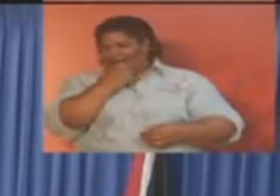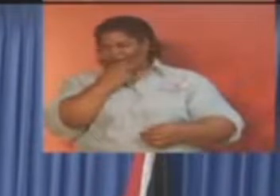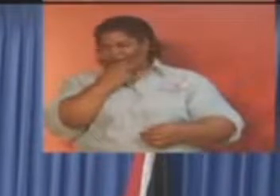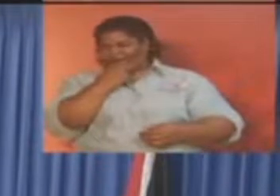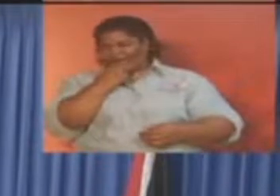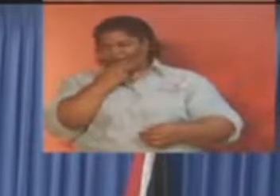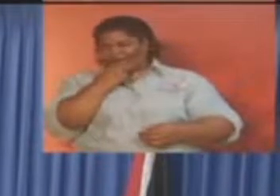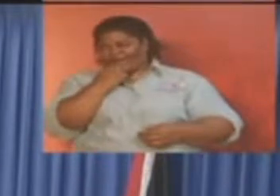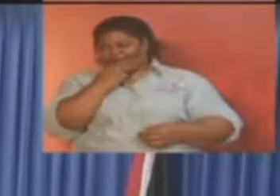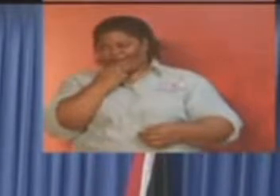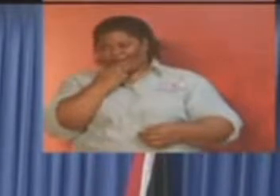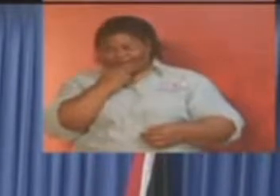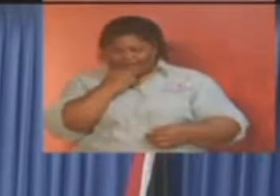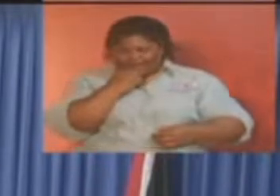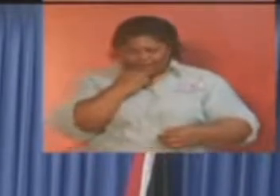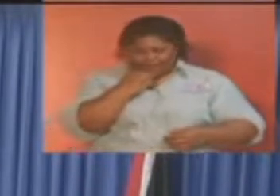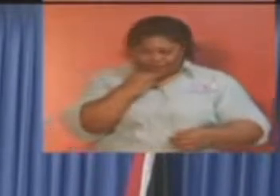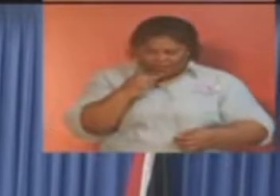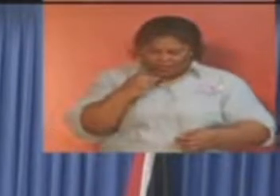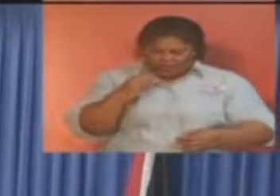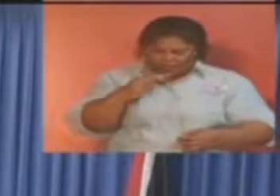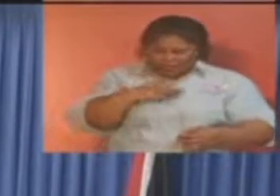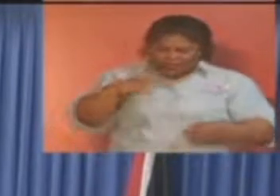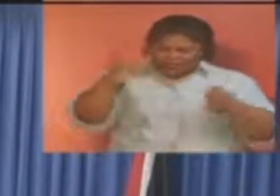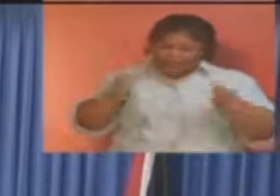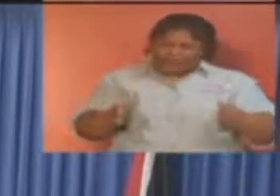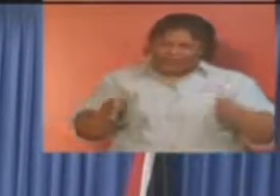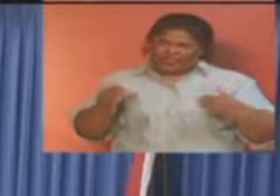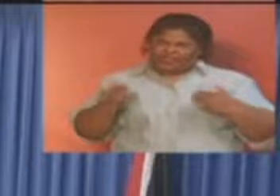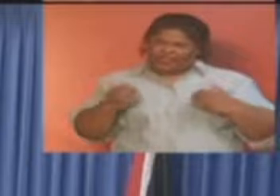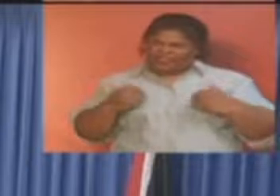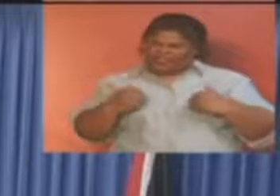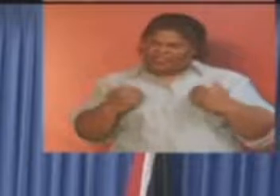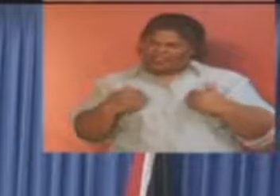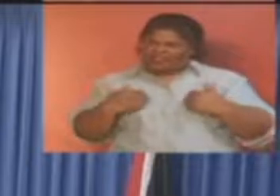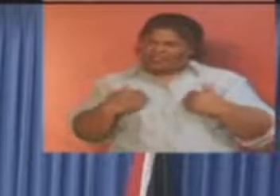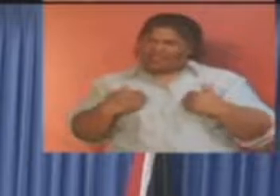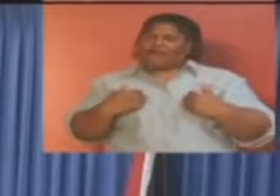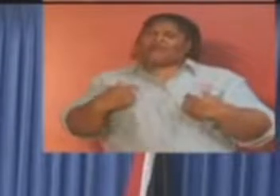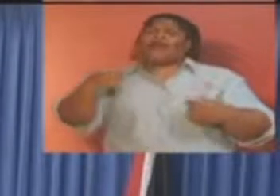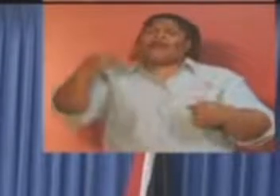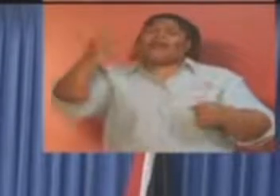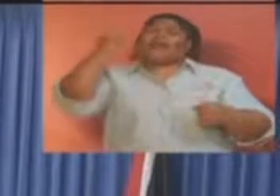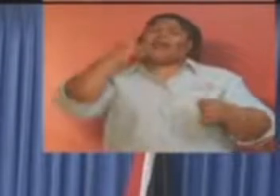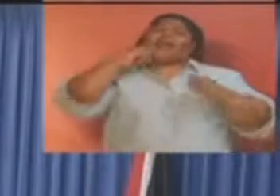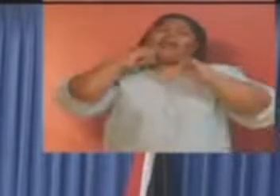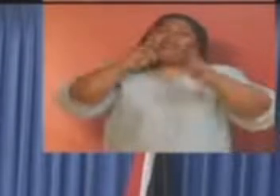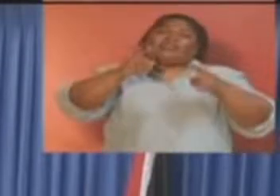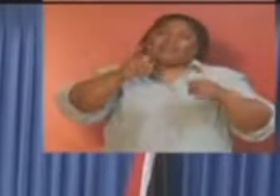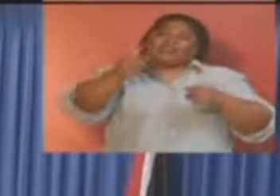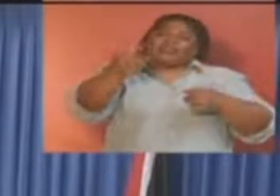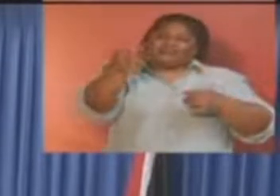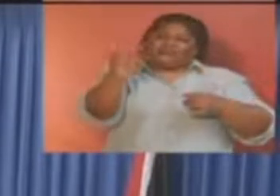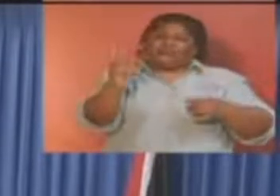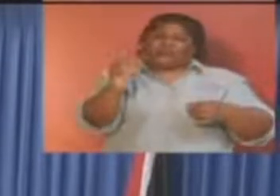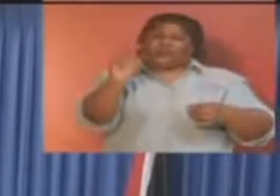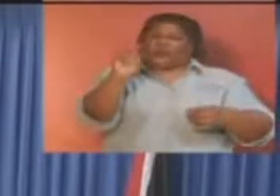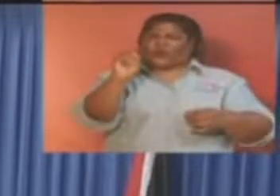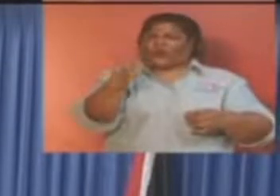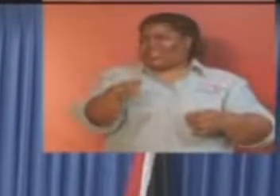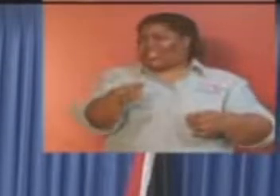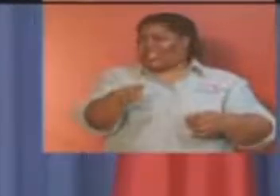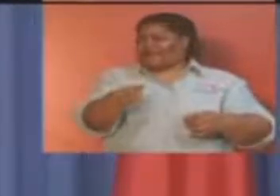Thank you very much, Prime Minister. Just to answer a few of the questions that have come in whilst we announce, and as I say, the publication of the